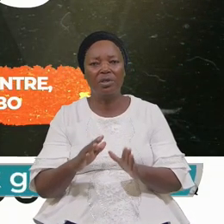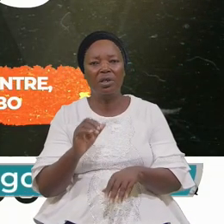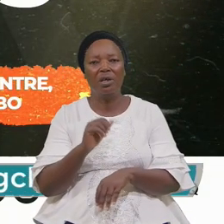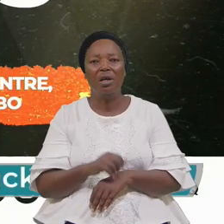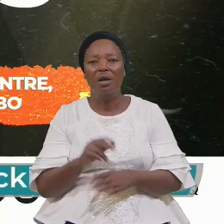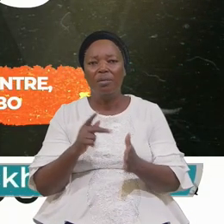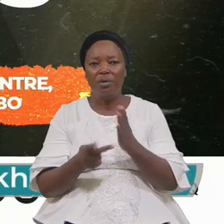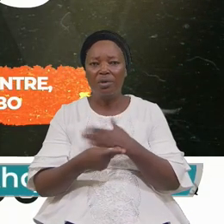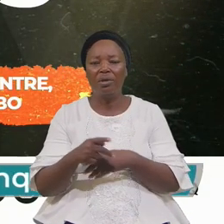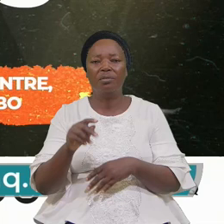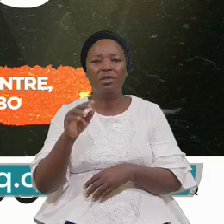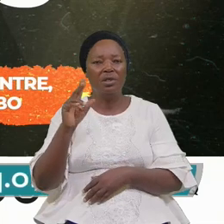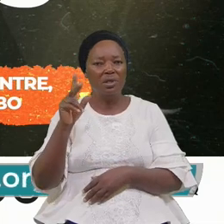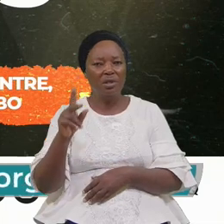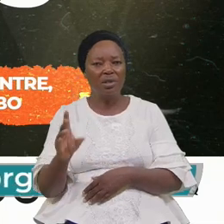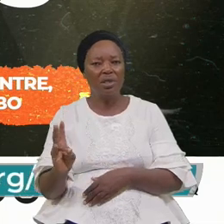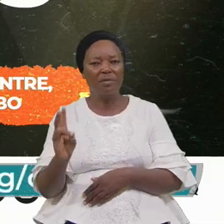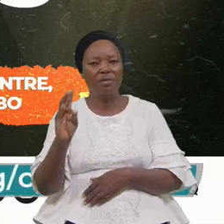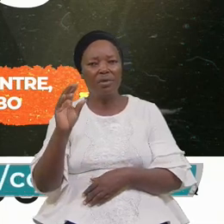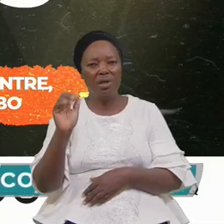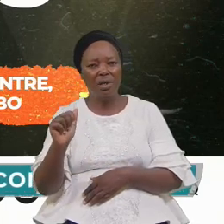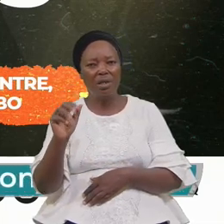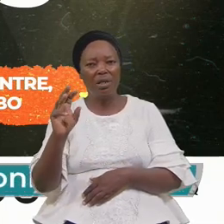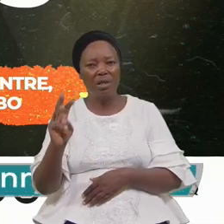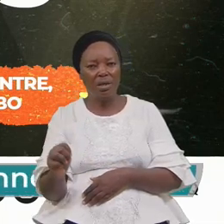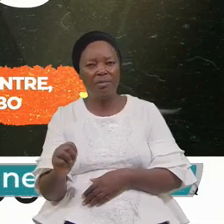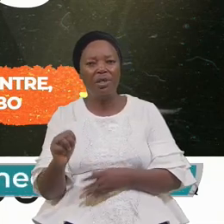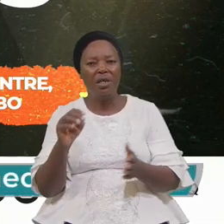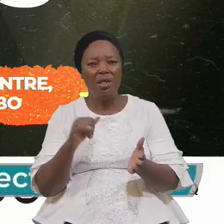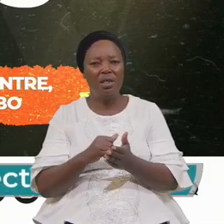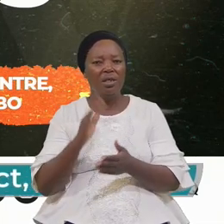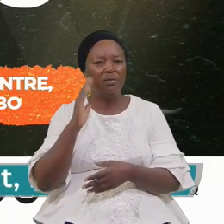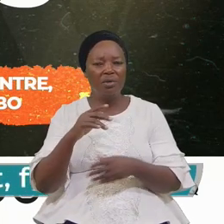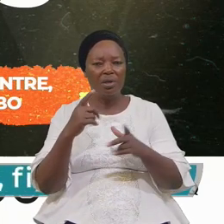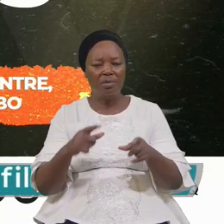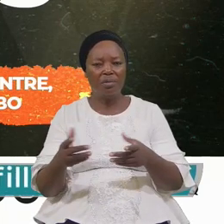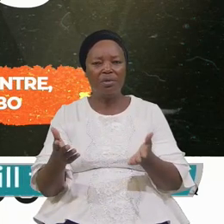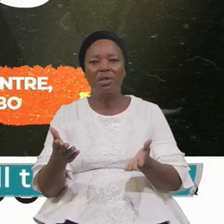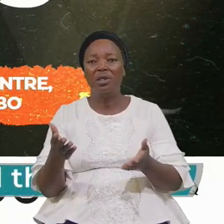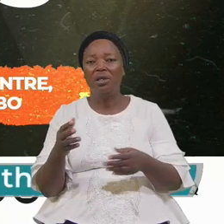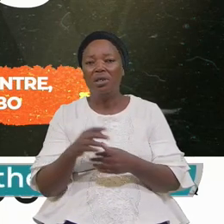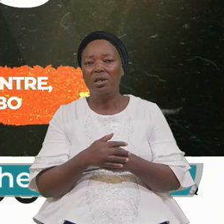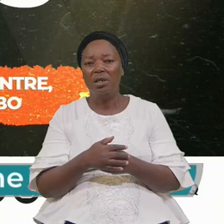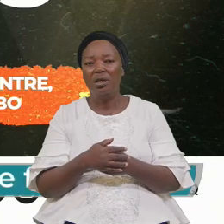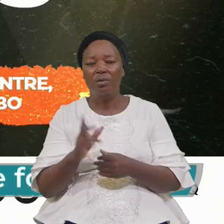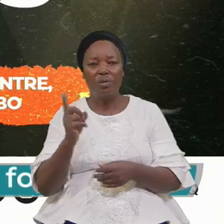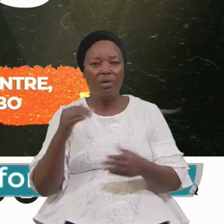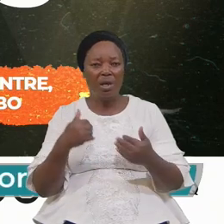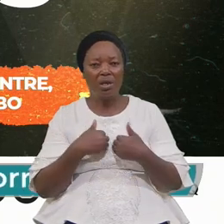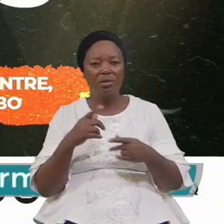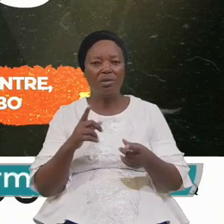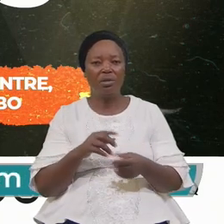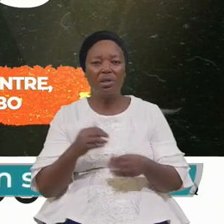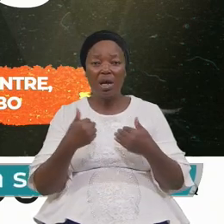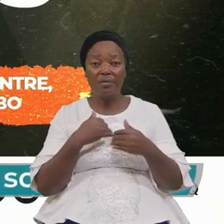a.m. It will be holding in Wokdiv Center,